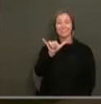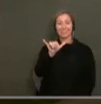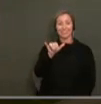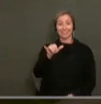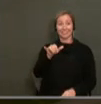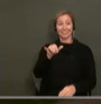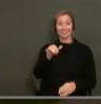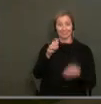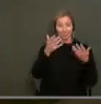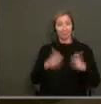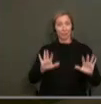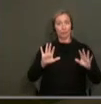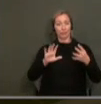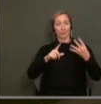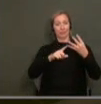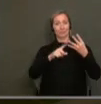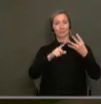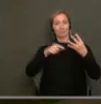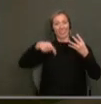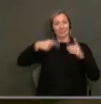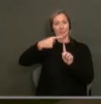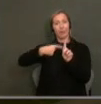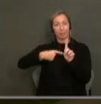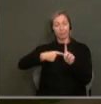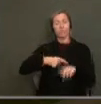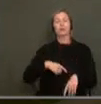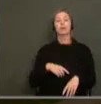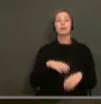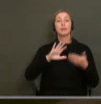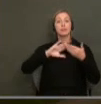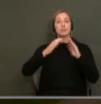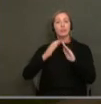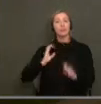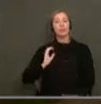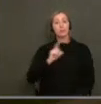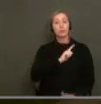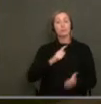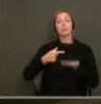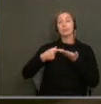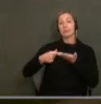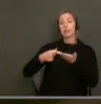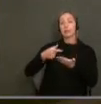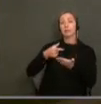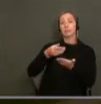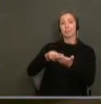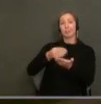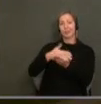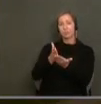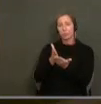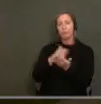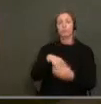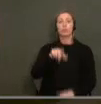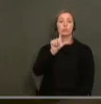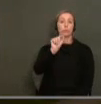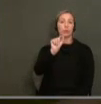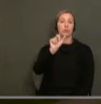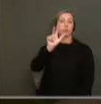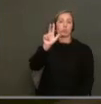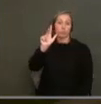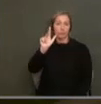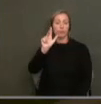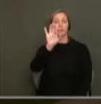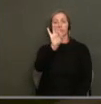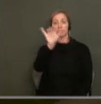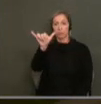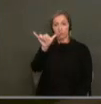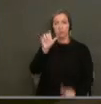this month. So City Council has been in conversations about the budget for the 2023 fiscal